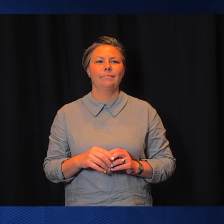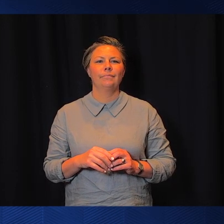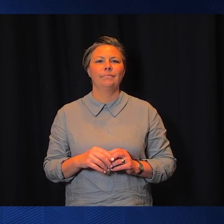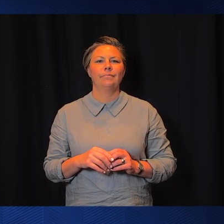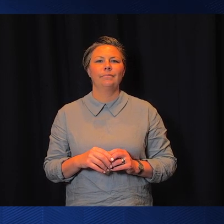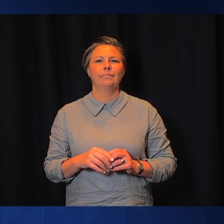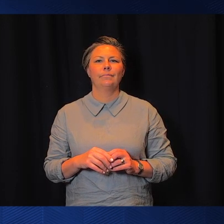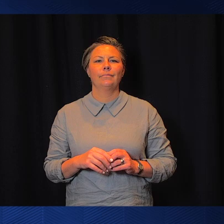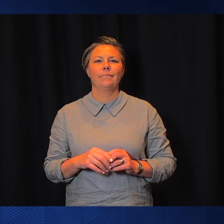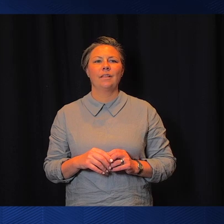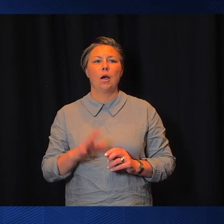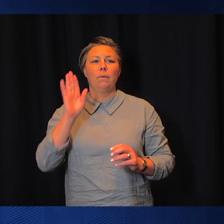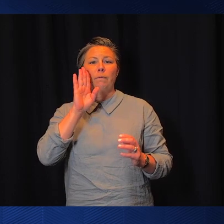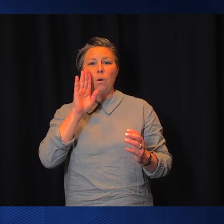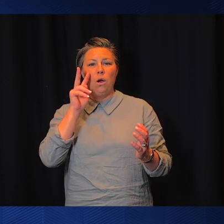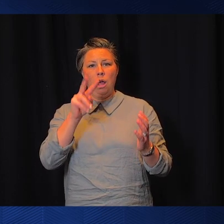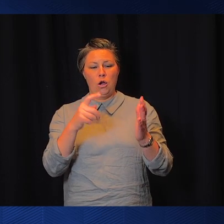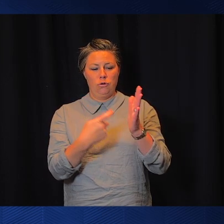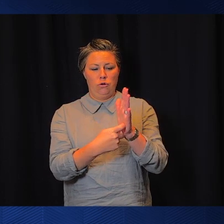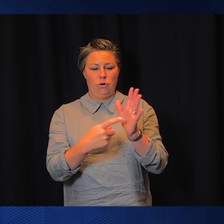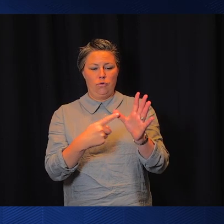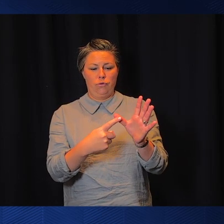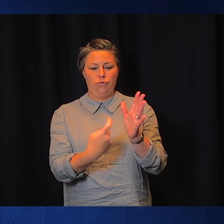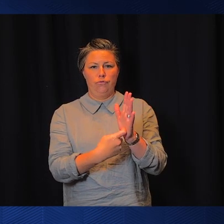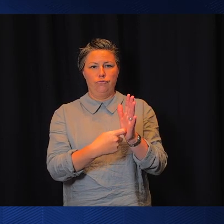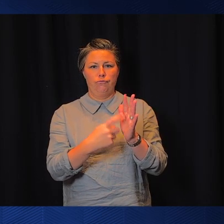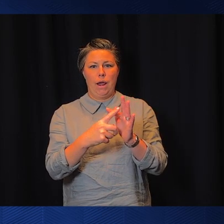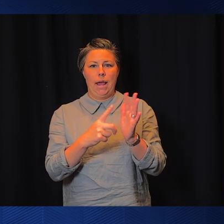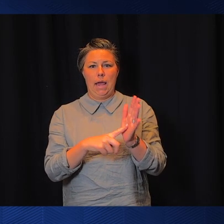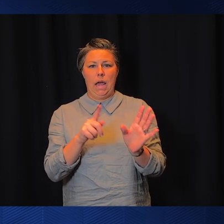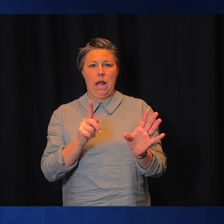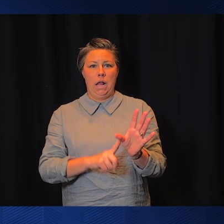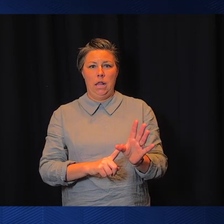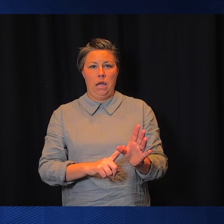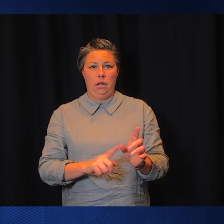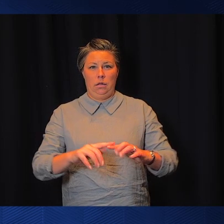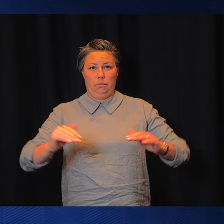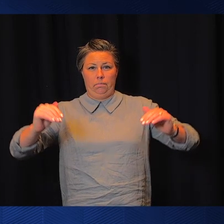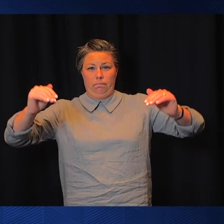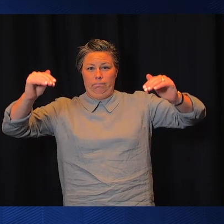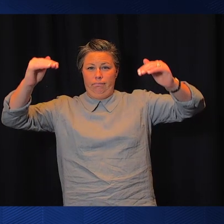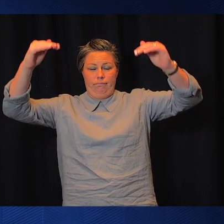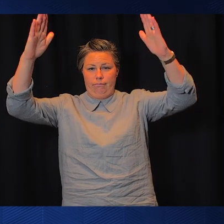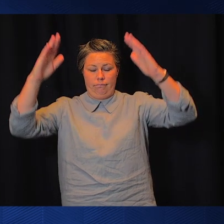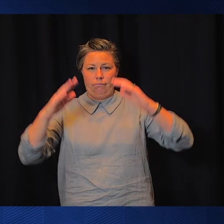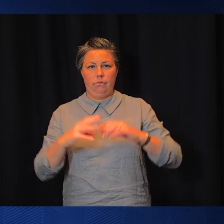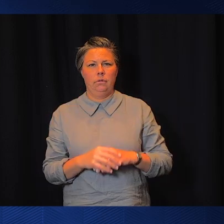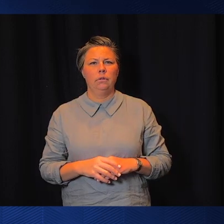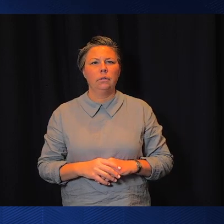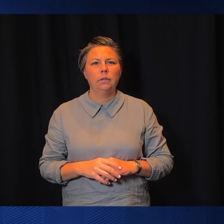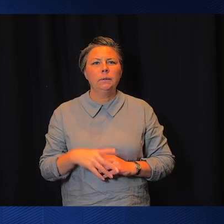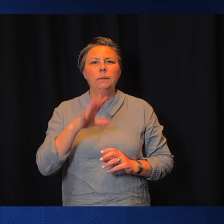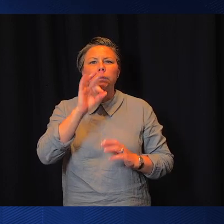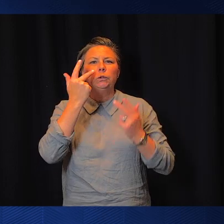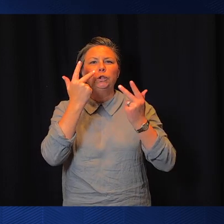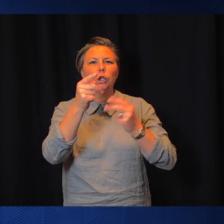down, rarely was like off the chart, was my memory of the poll when it came up before. So I think it's just reloaded. So I think